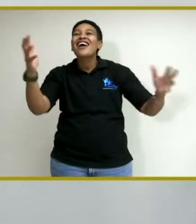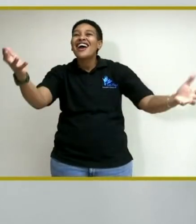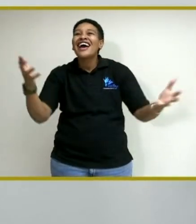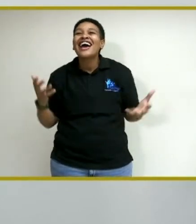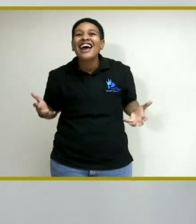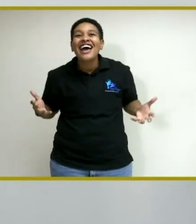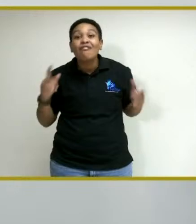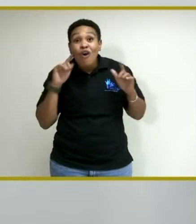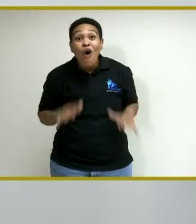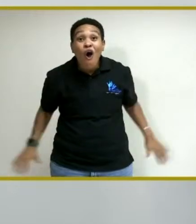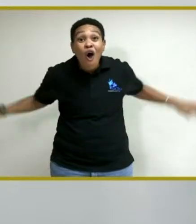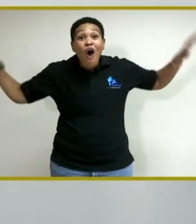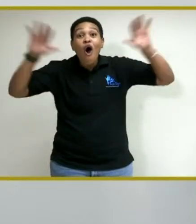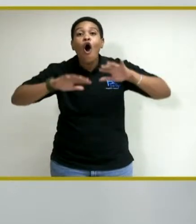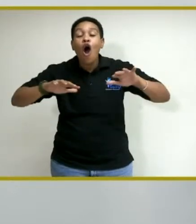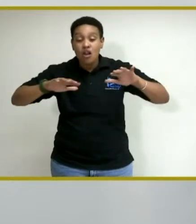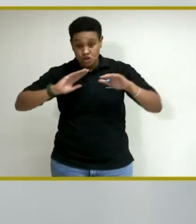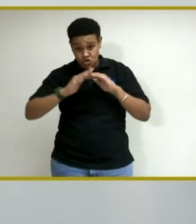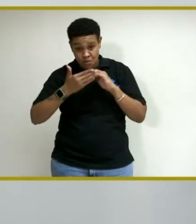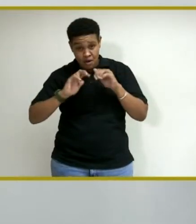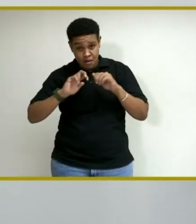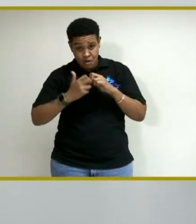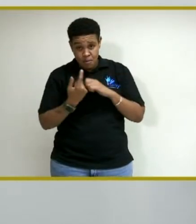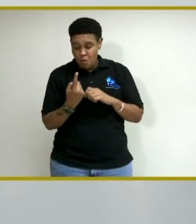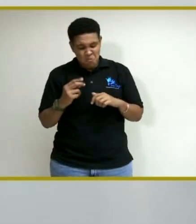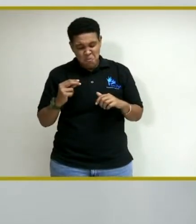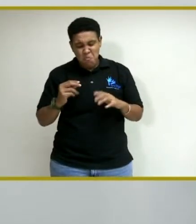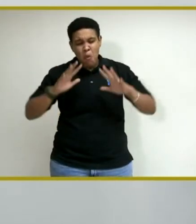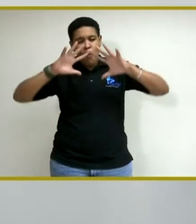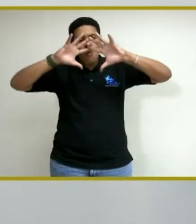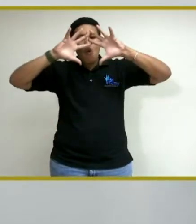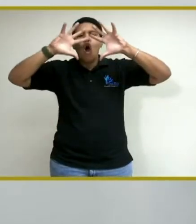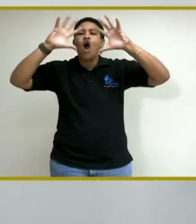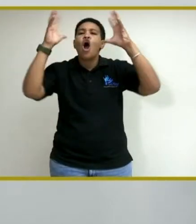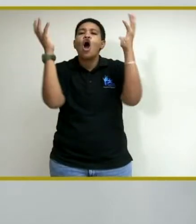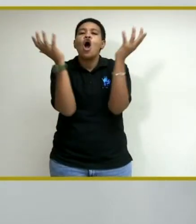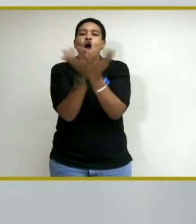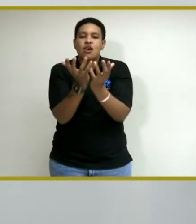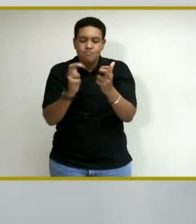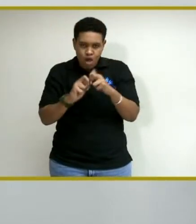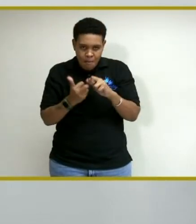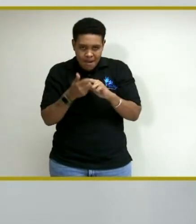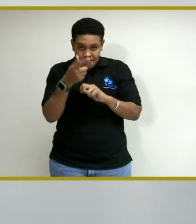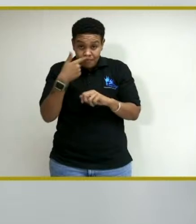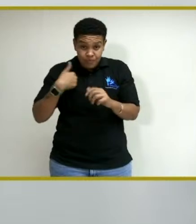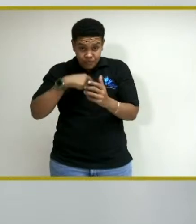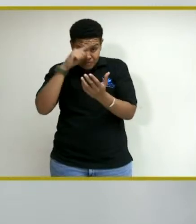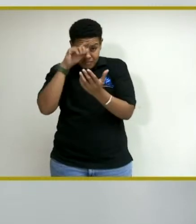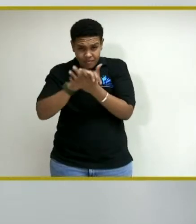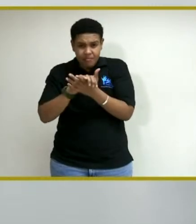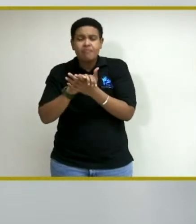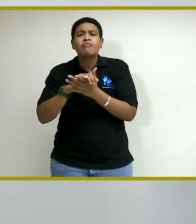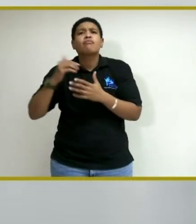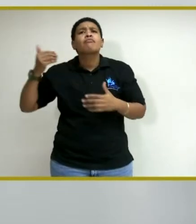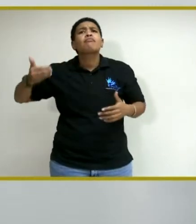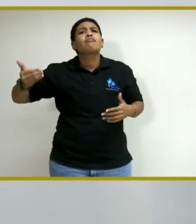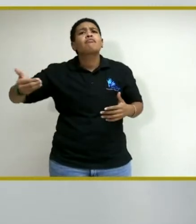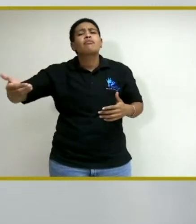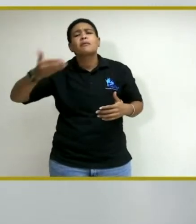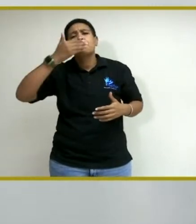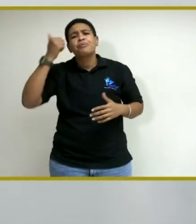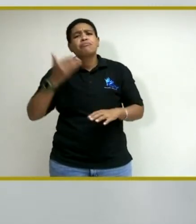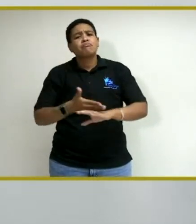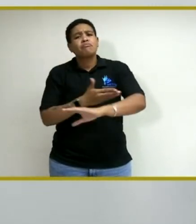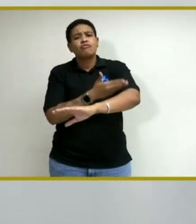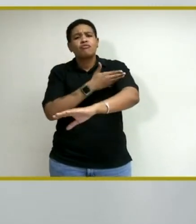be. And it's not a Jamaica problem, it's a global challenge. We do believe, however, things will get better. But I'm going to